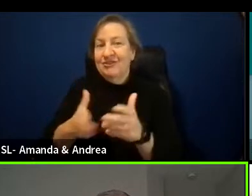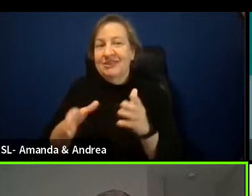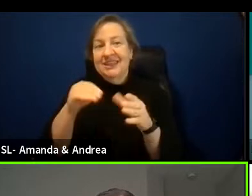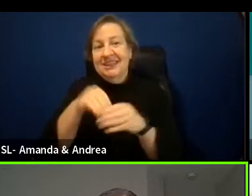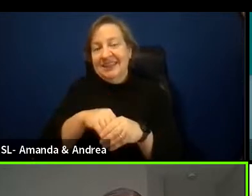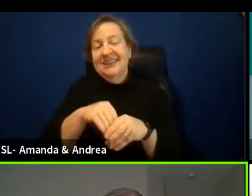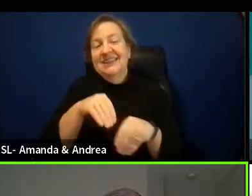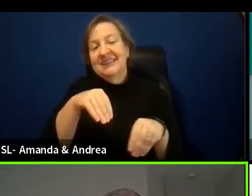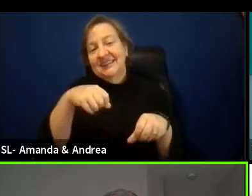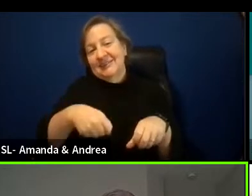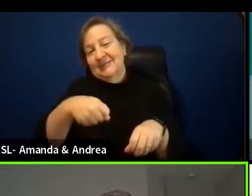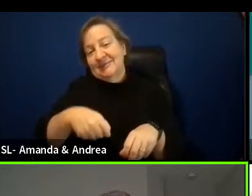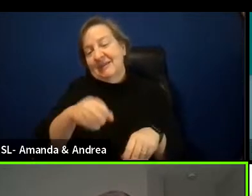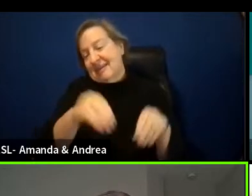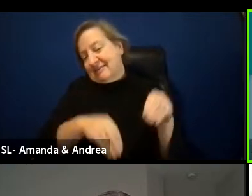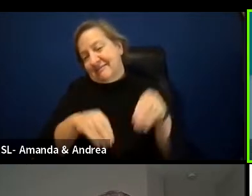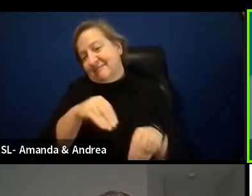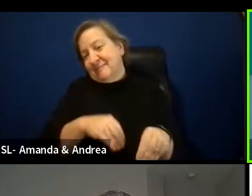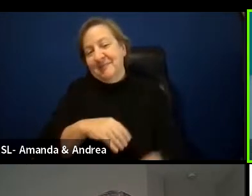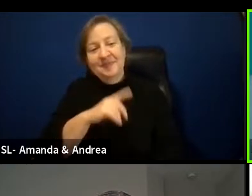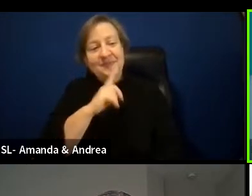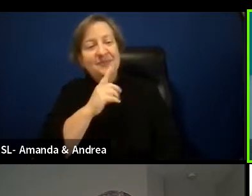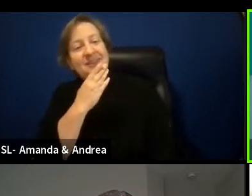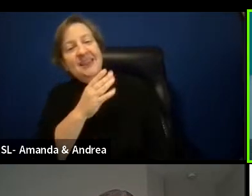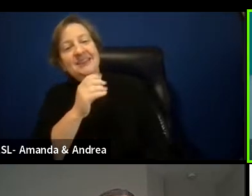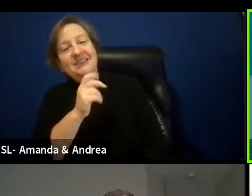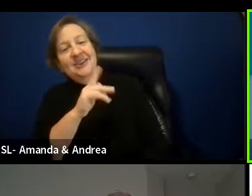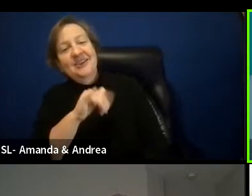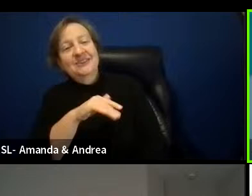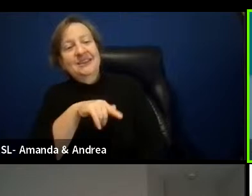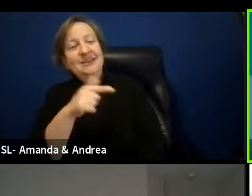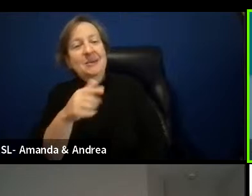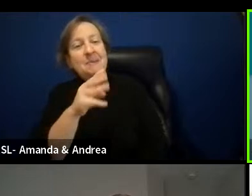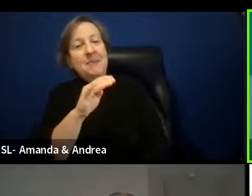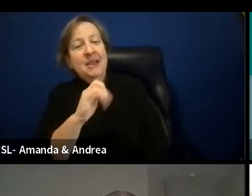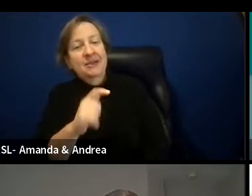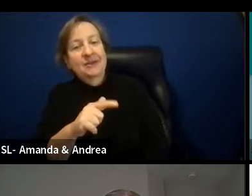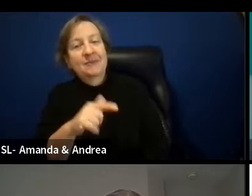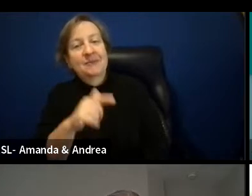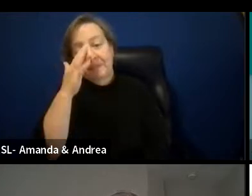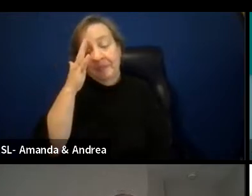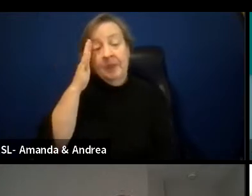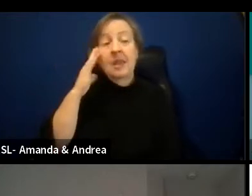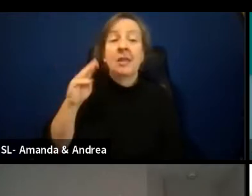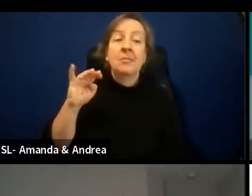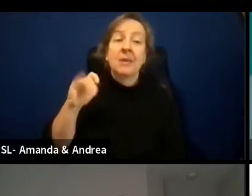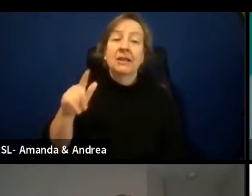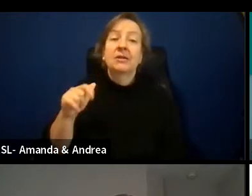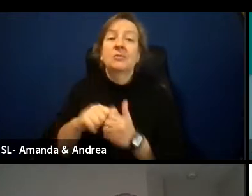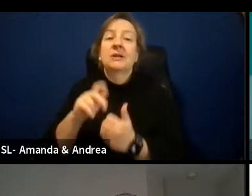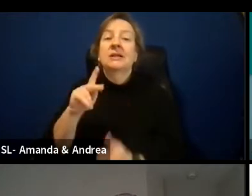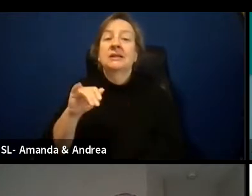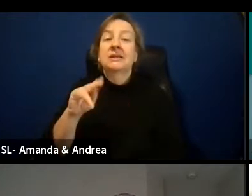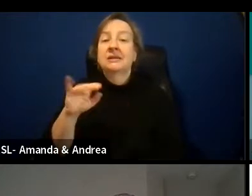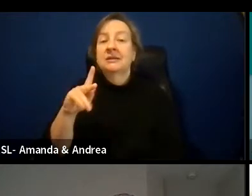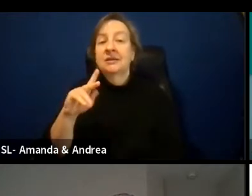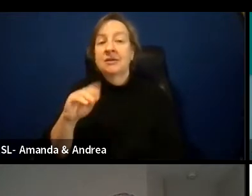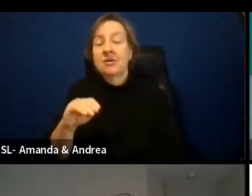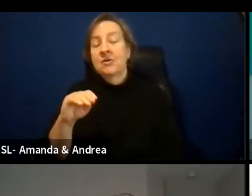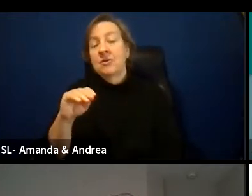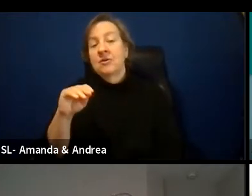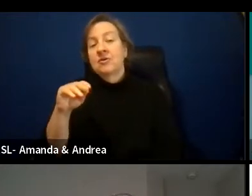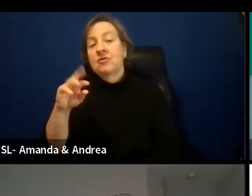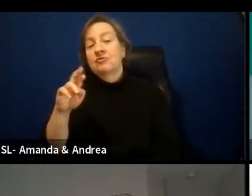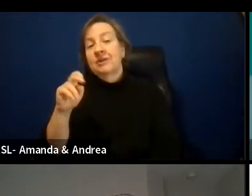on. Thanks, Darcy. Let's go to Michael and then Marcus. Michael Strauss with Kimco Realty, the owner of the Jansen Beach